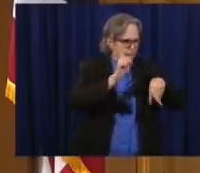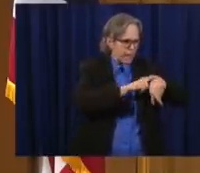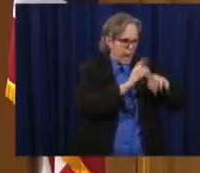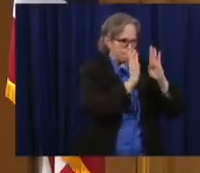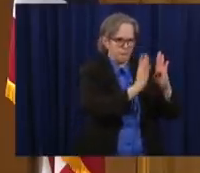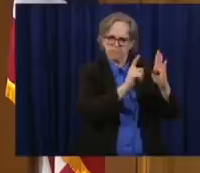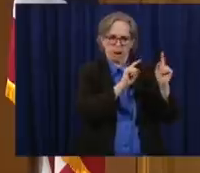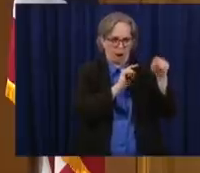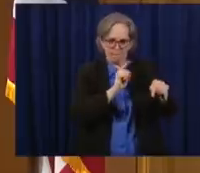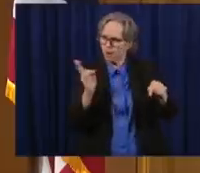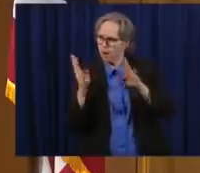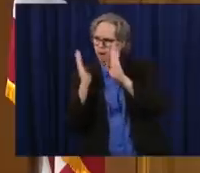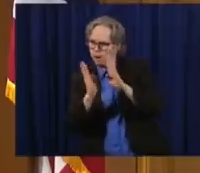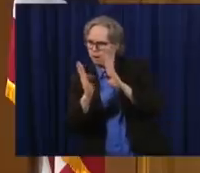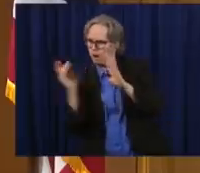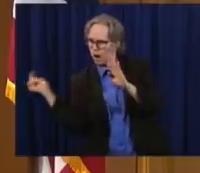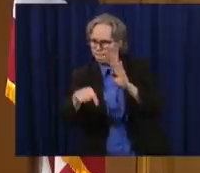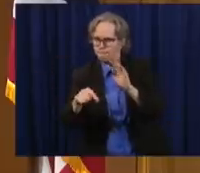together.